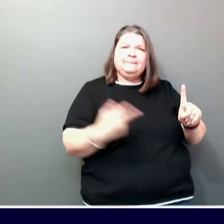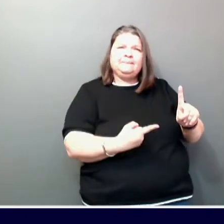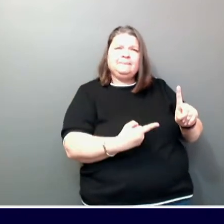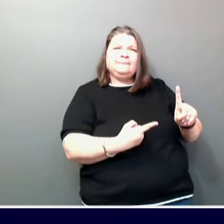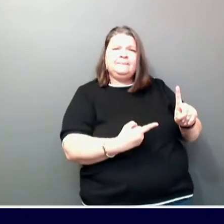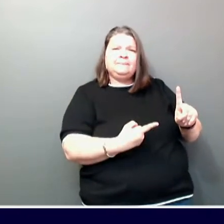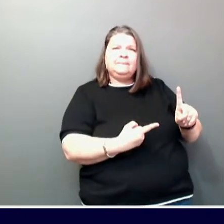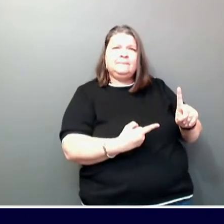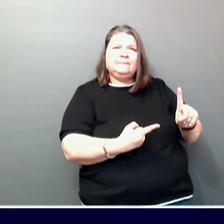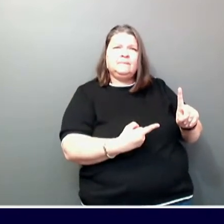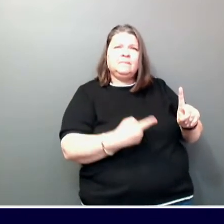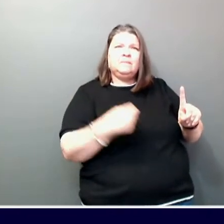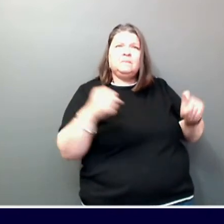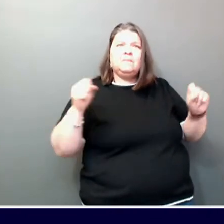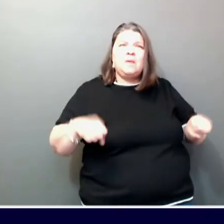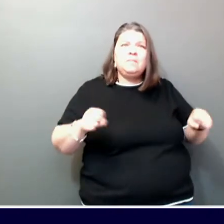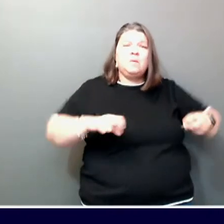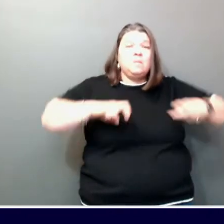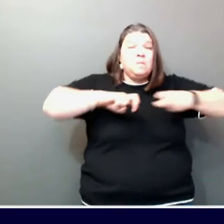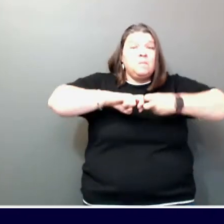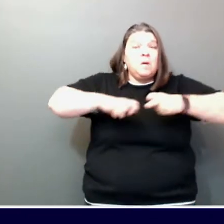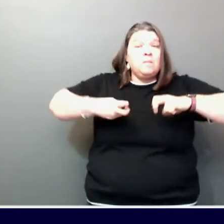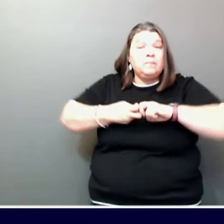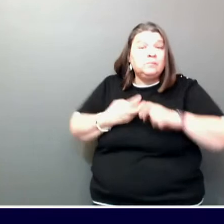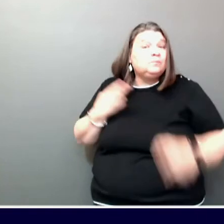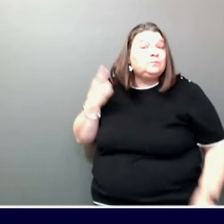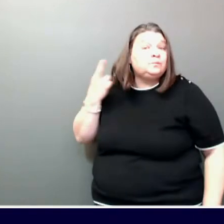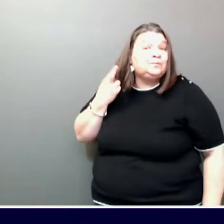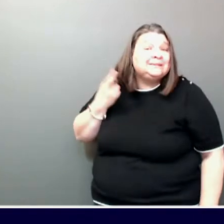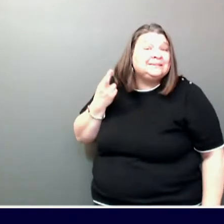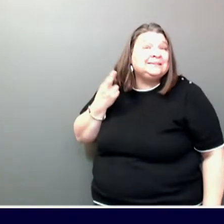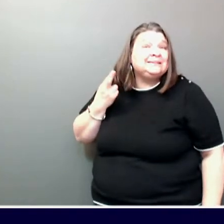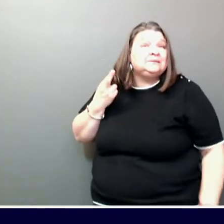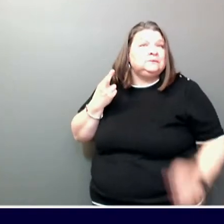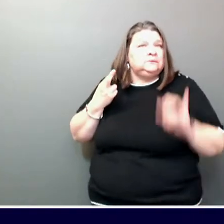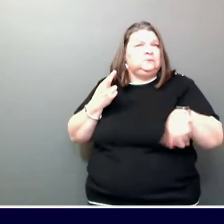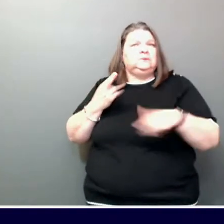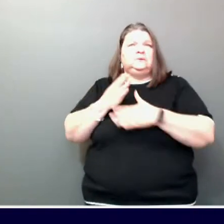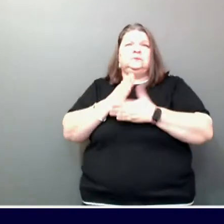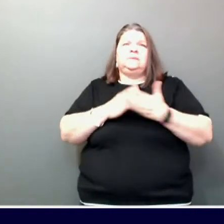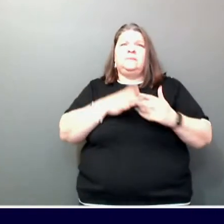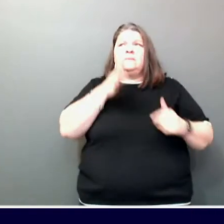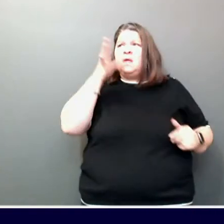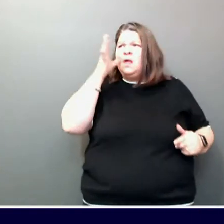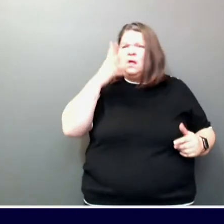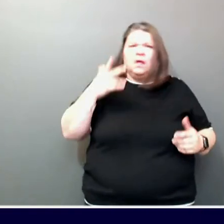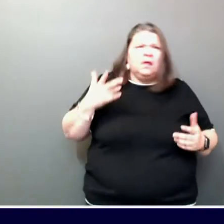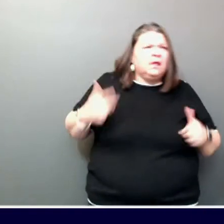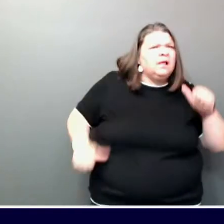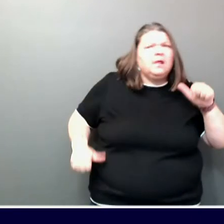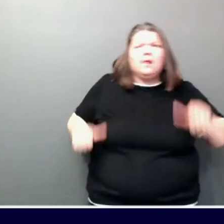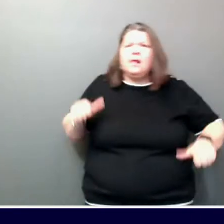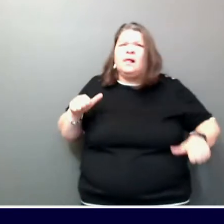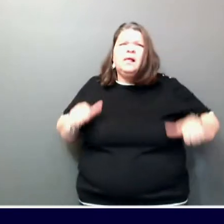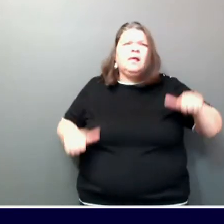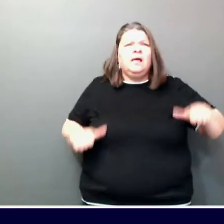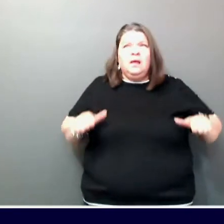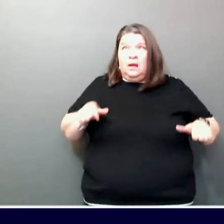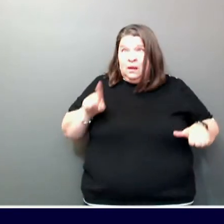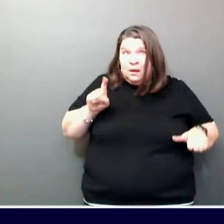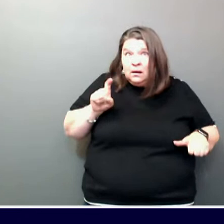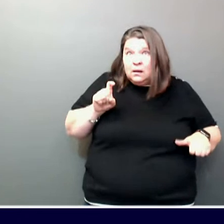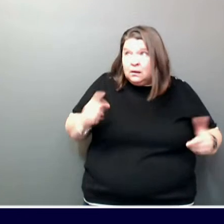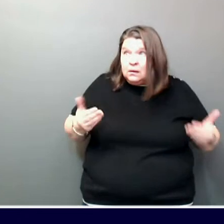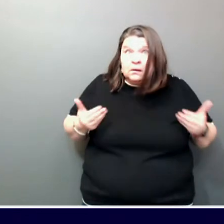issues, if people were at all reserved before about getting that 5 and under age group vaccinated. This might put